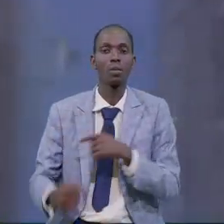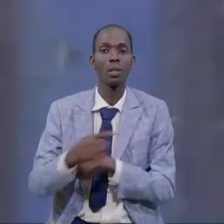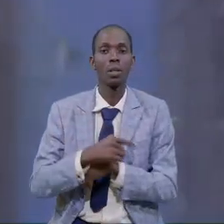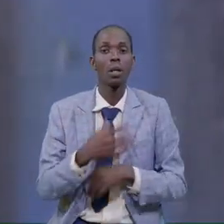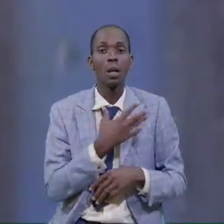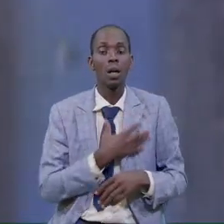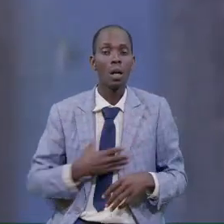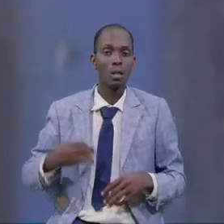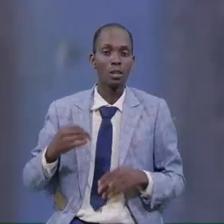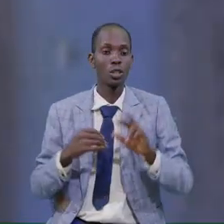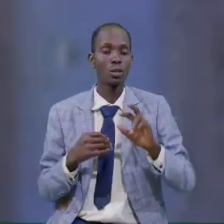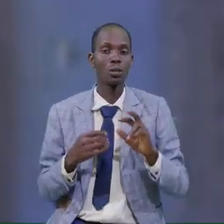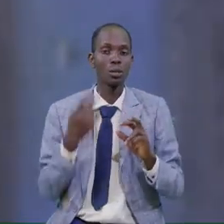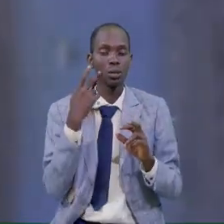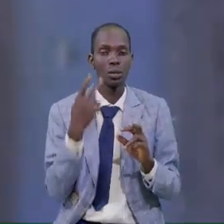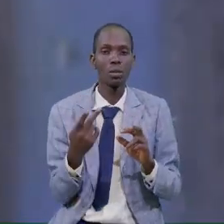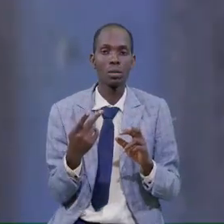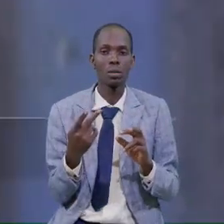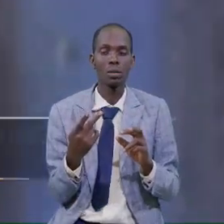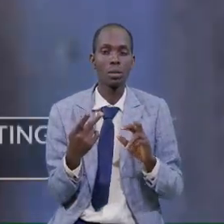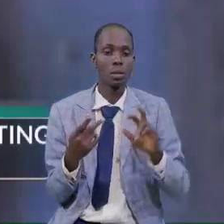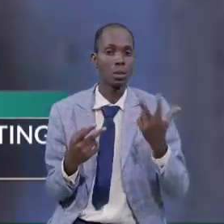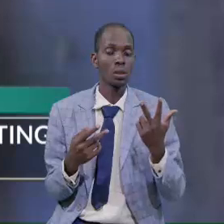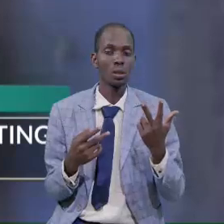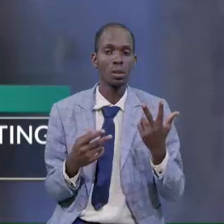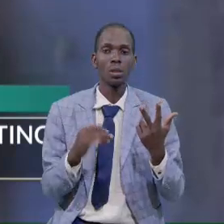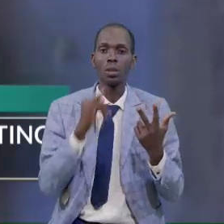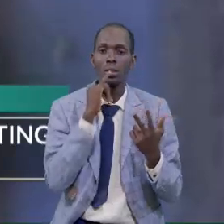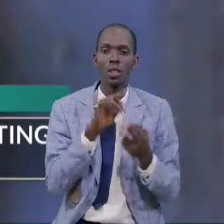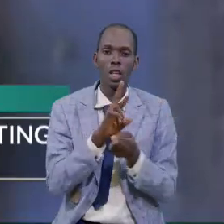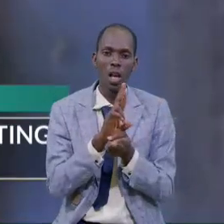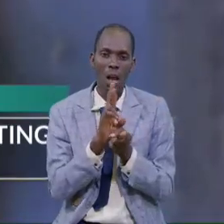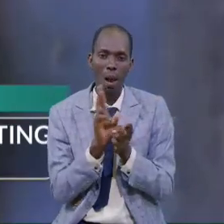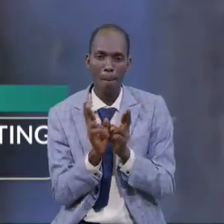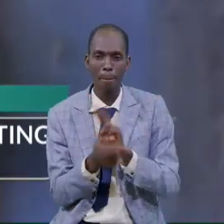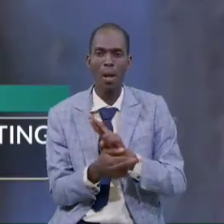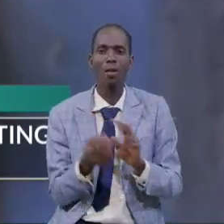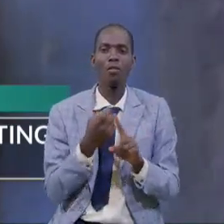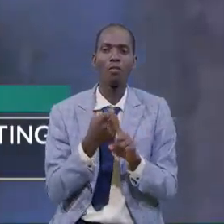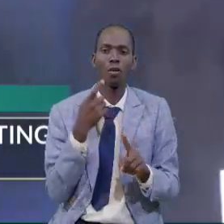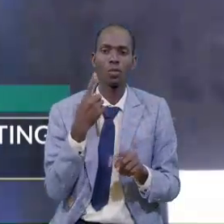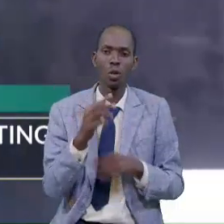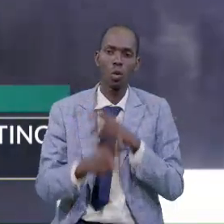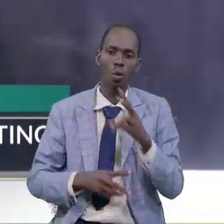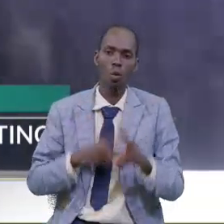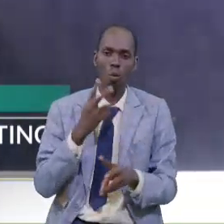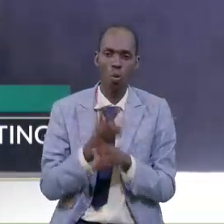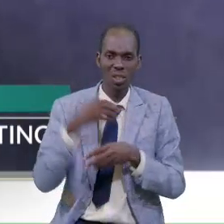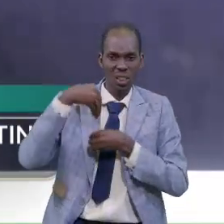is, repent of the world within you that is resisting